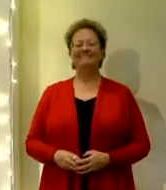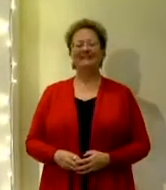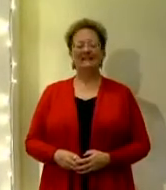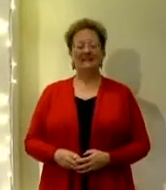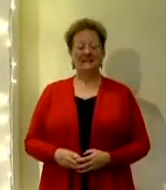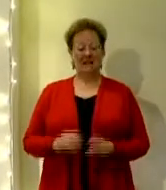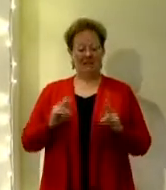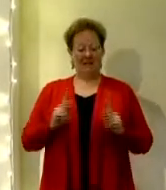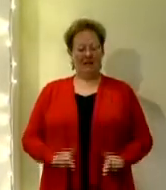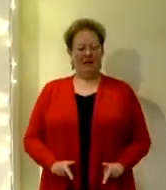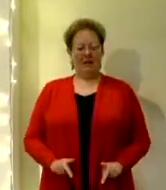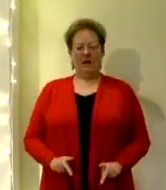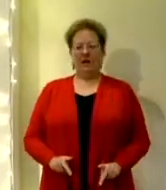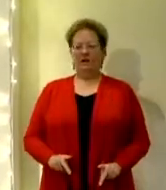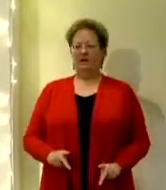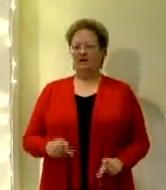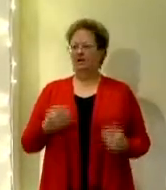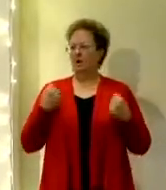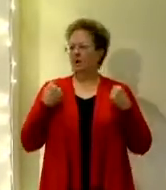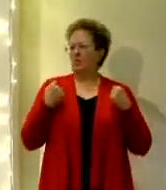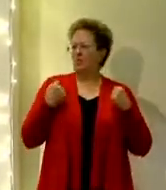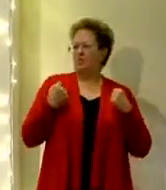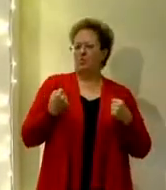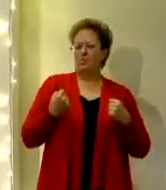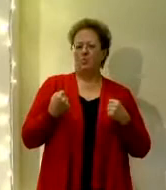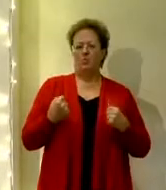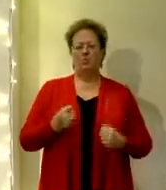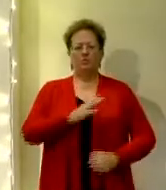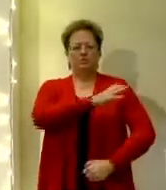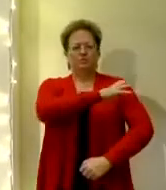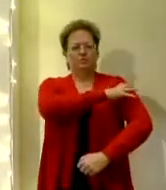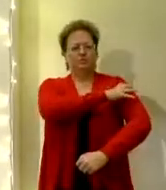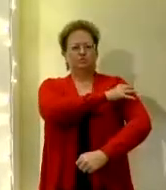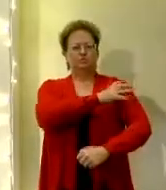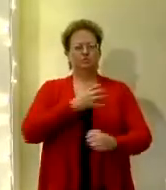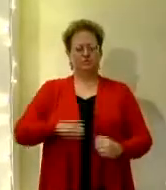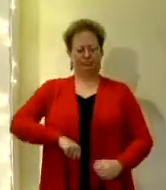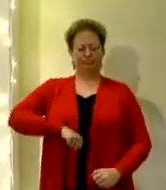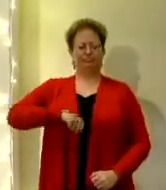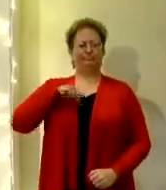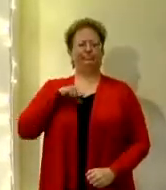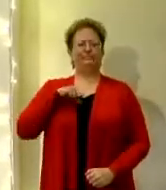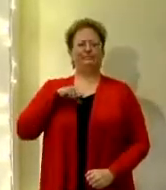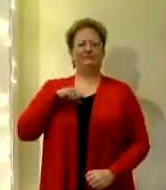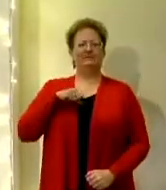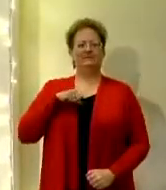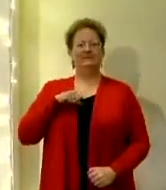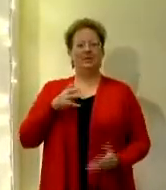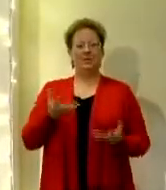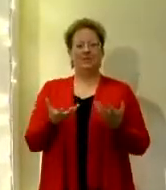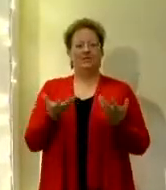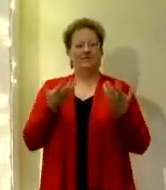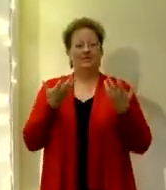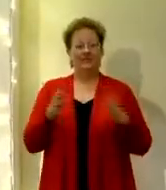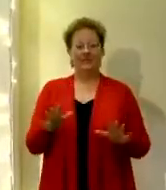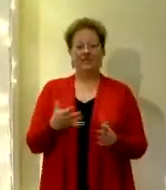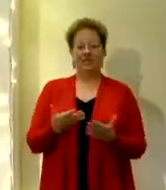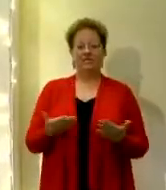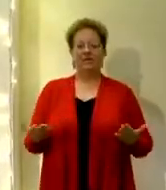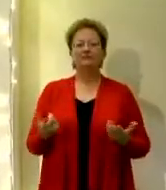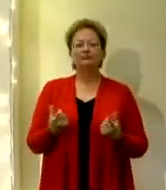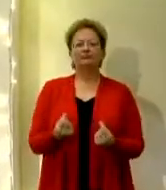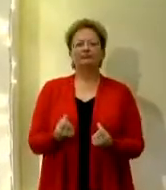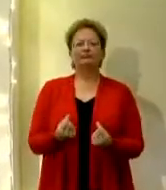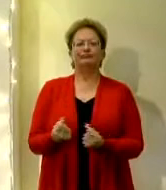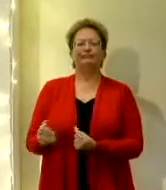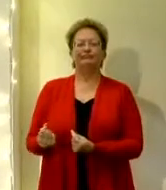those guys who's so strong and he's so proud and he just likes to get things done himself, that by the end of